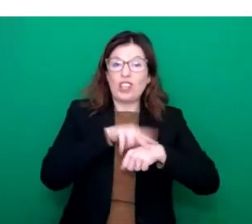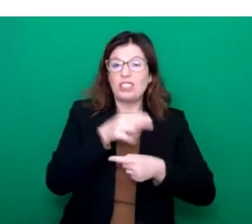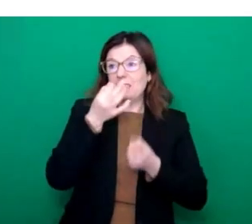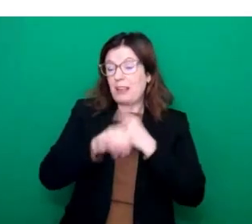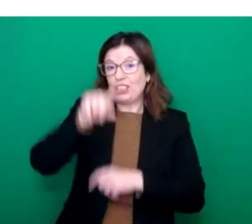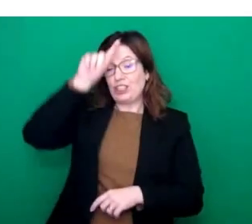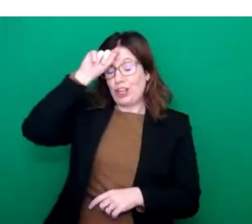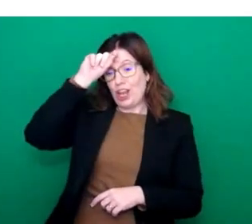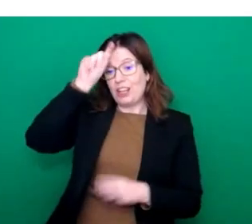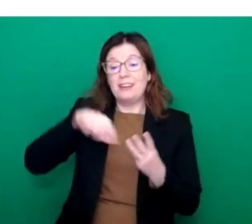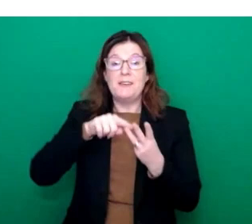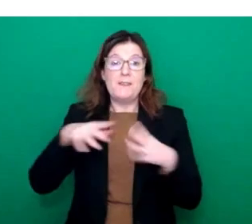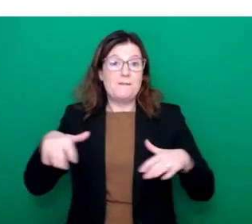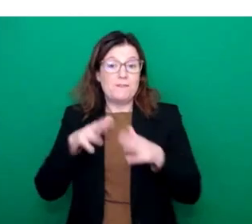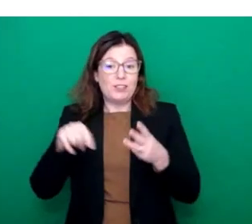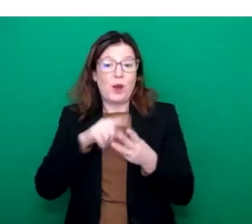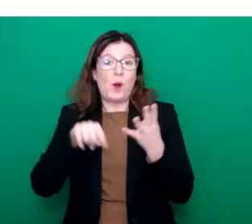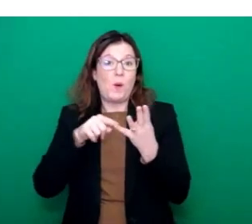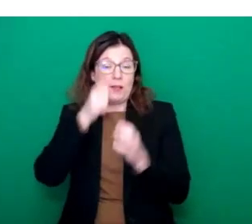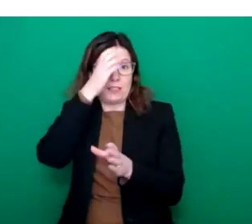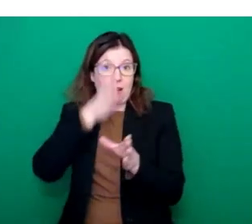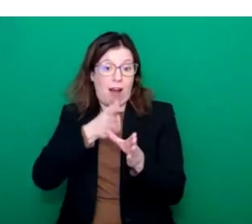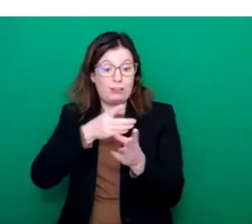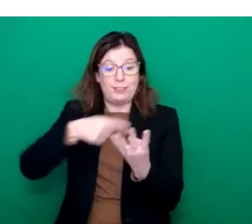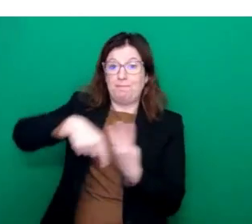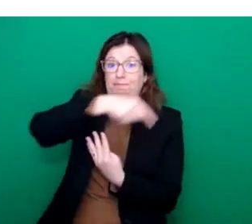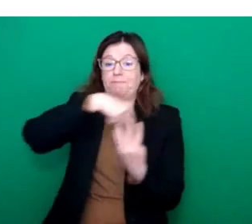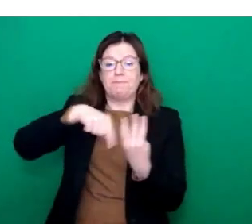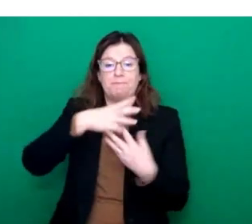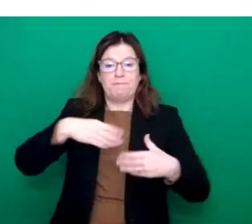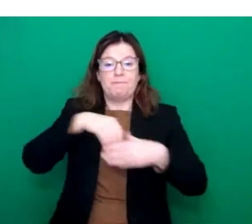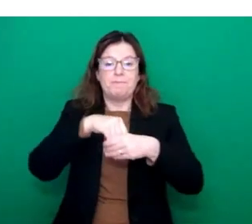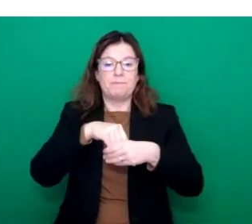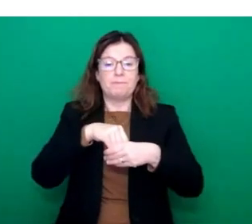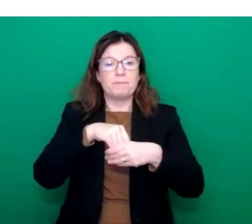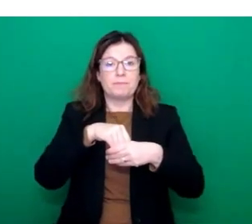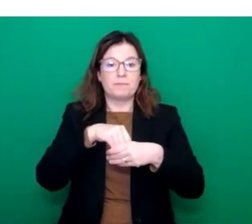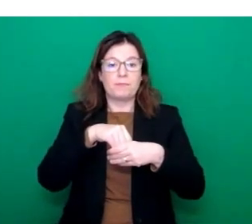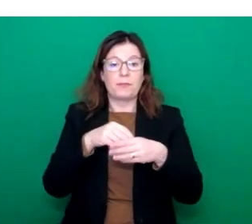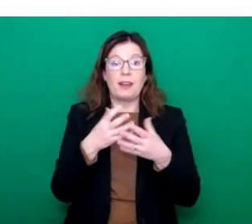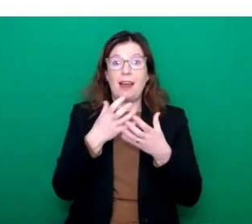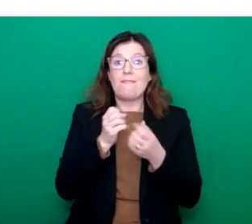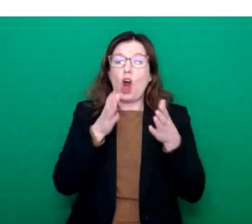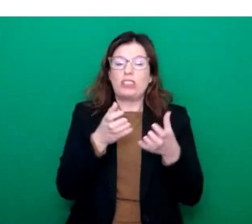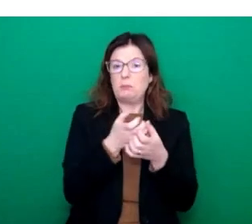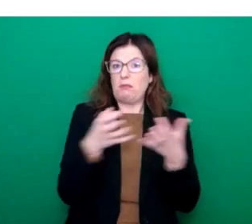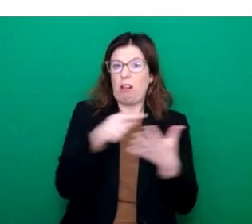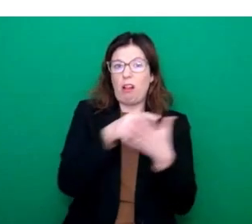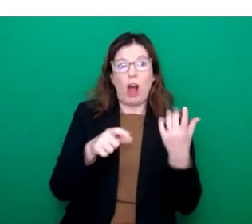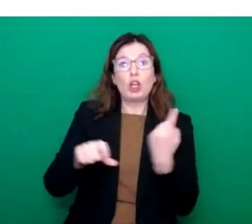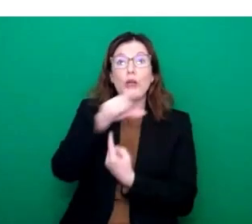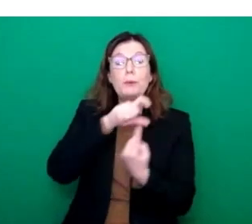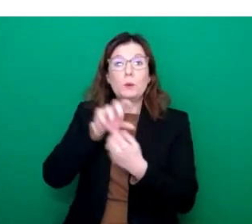nurses, physiotherapists and psychologists in there. And we work with people across several hospital and community sites